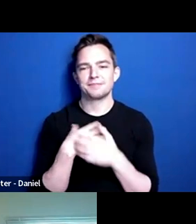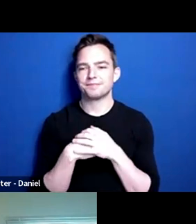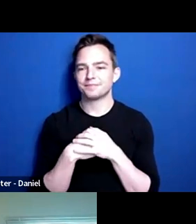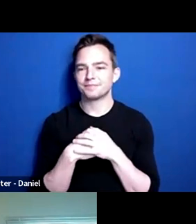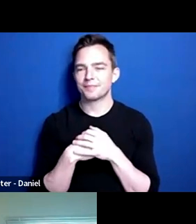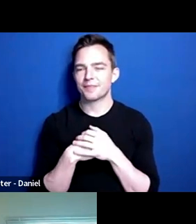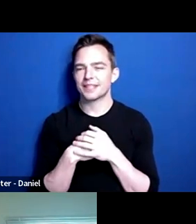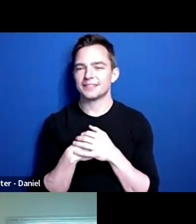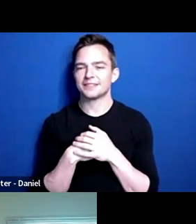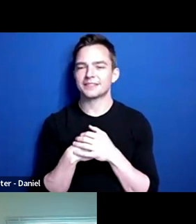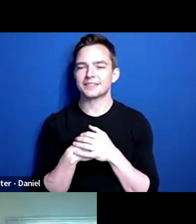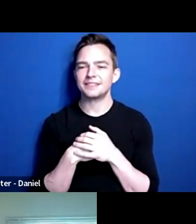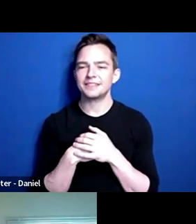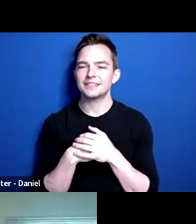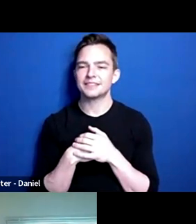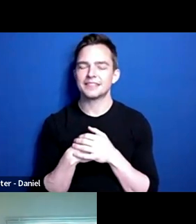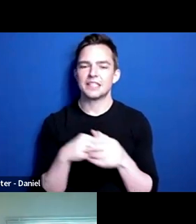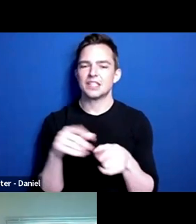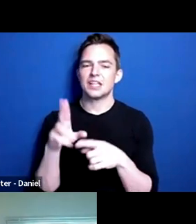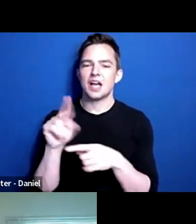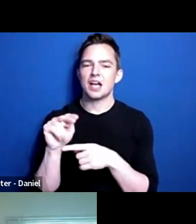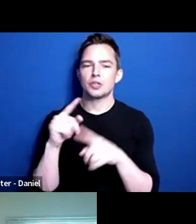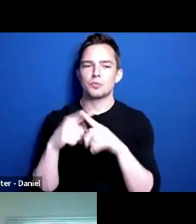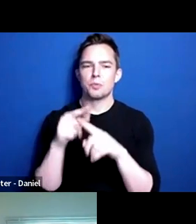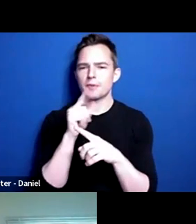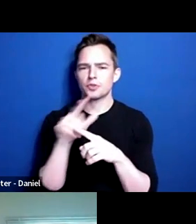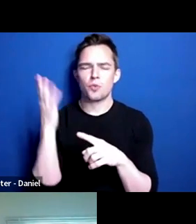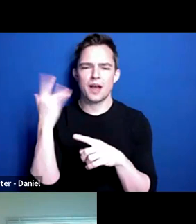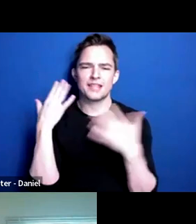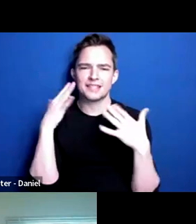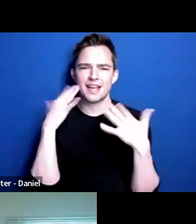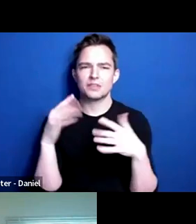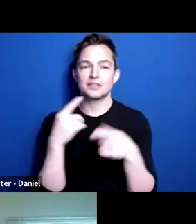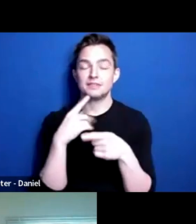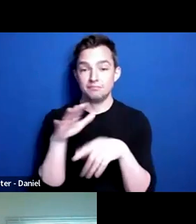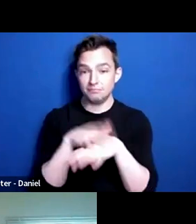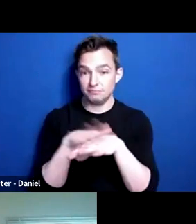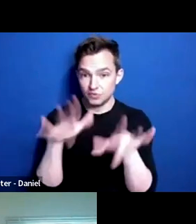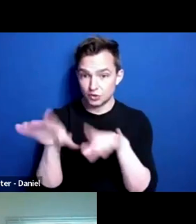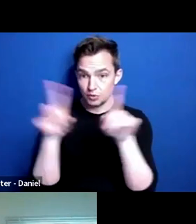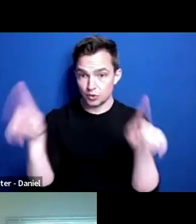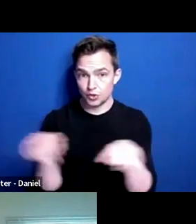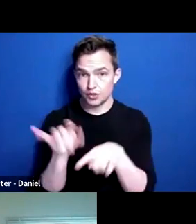She's unmuted, but I'm not sure why her sound. Is the sound up on your computer, Doris?